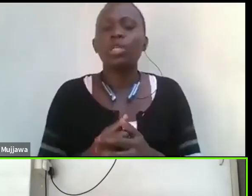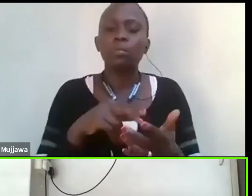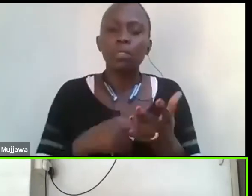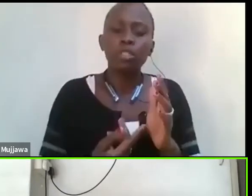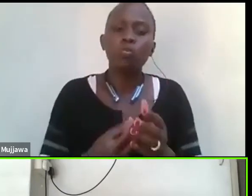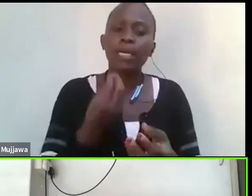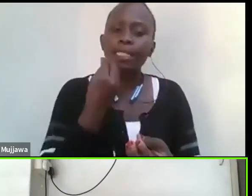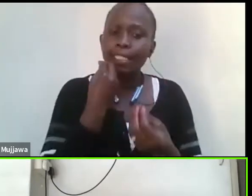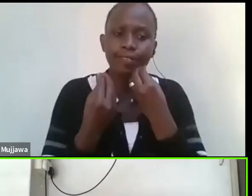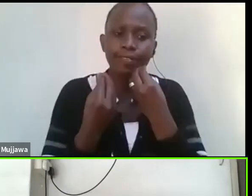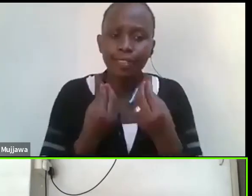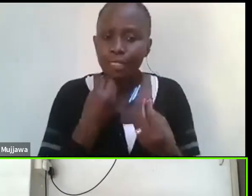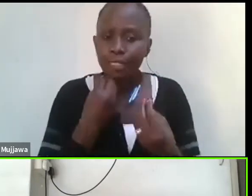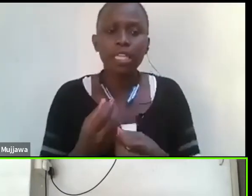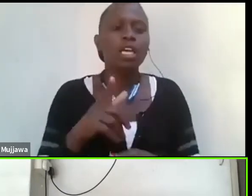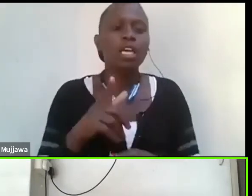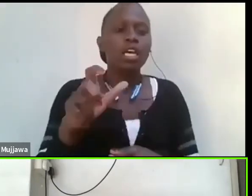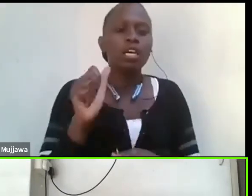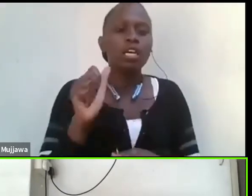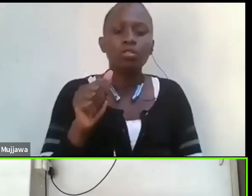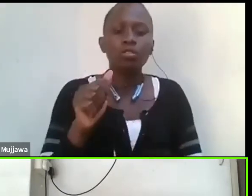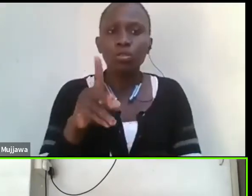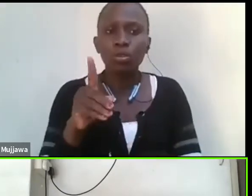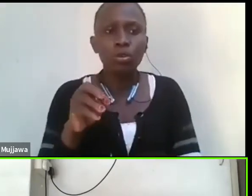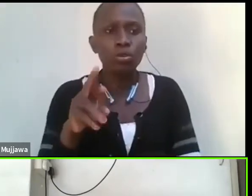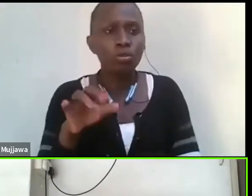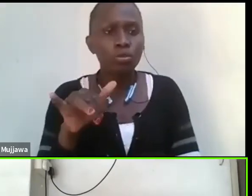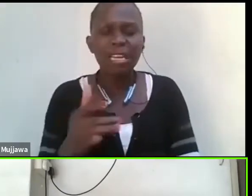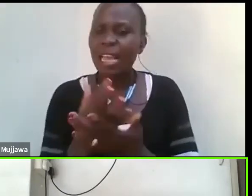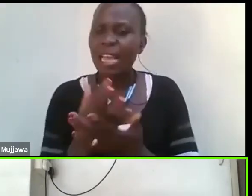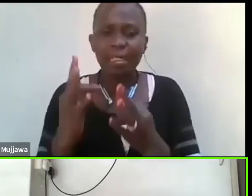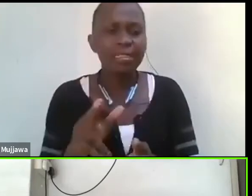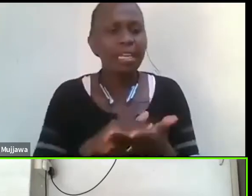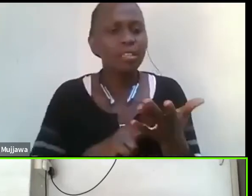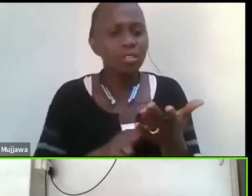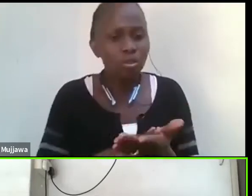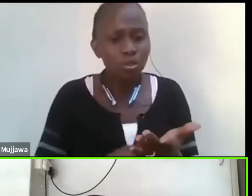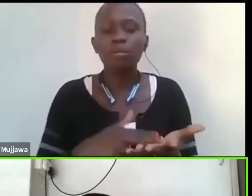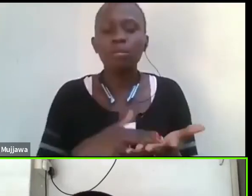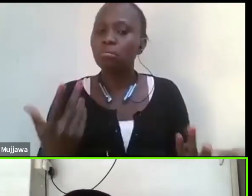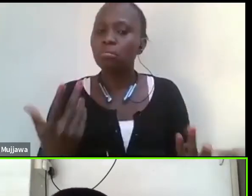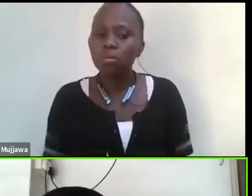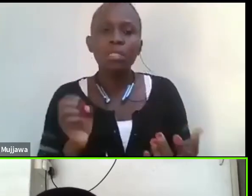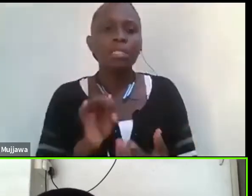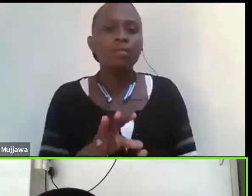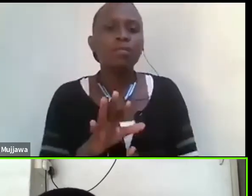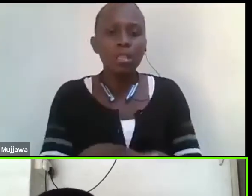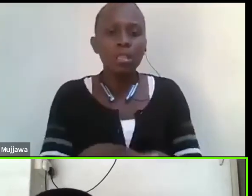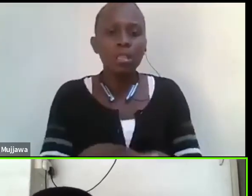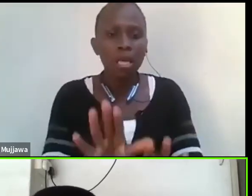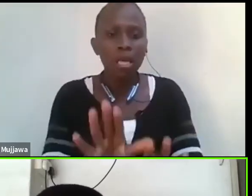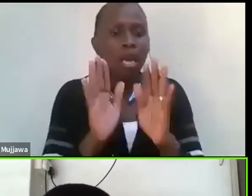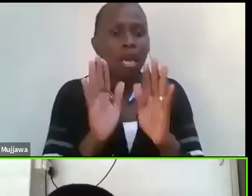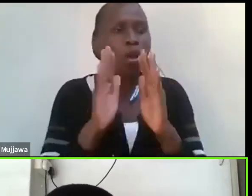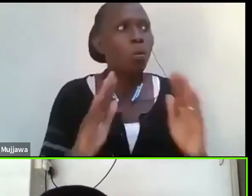of whatever they use. If they're on site, that is taken care of. But when they're at their own home, you take away some of those